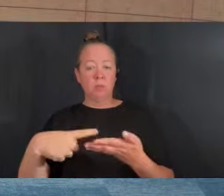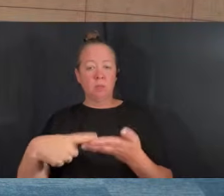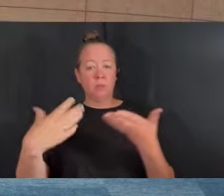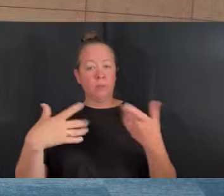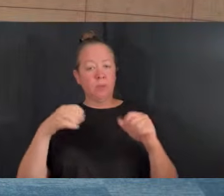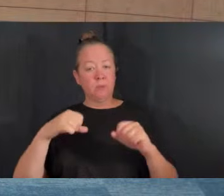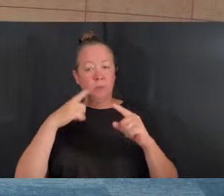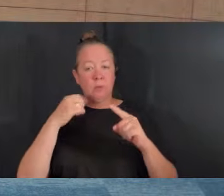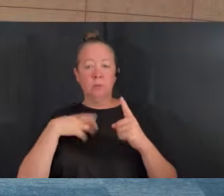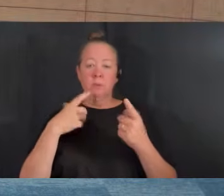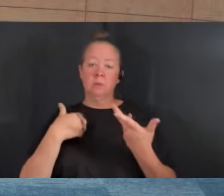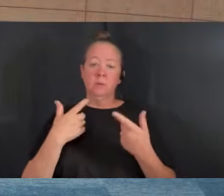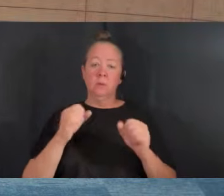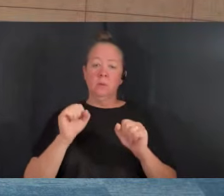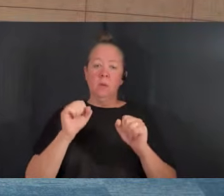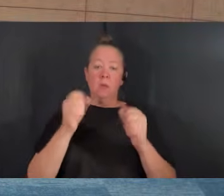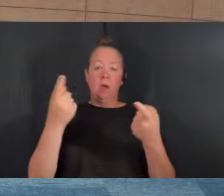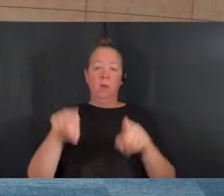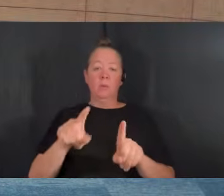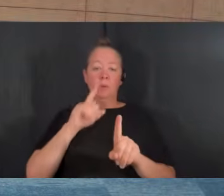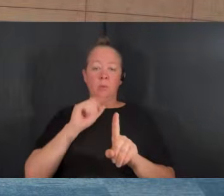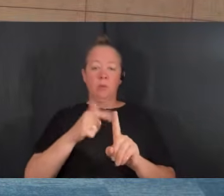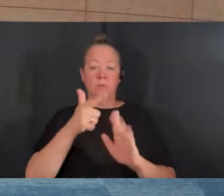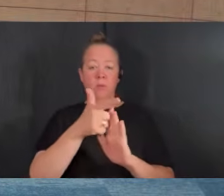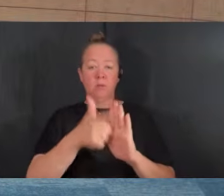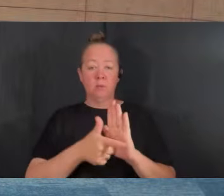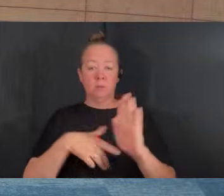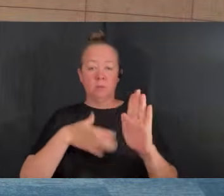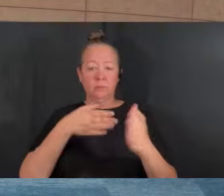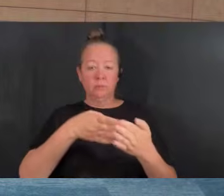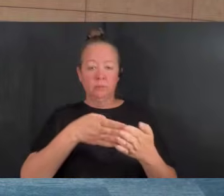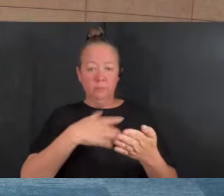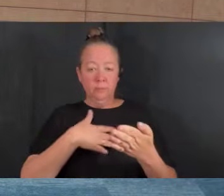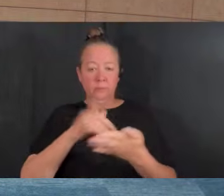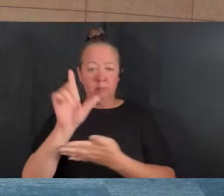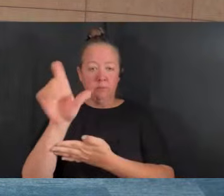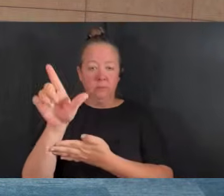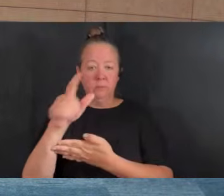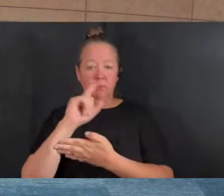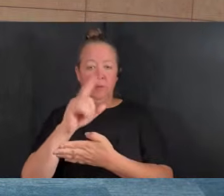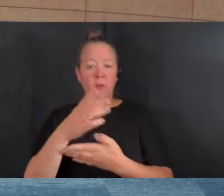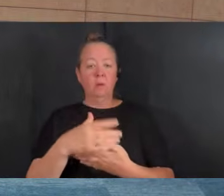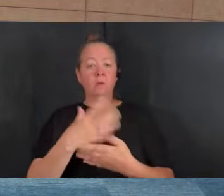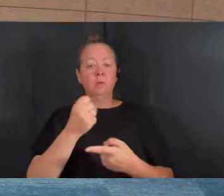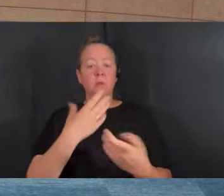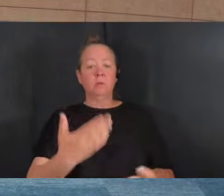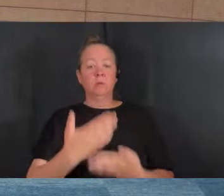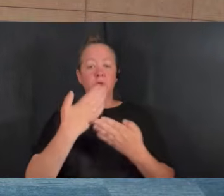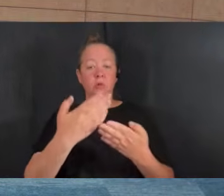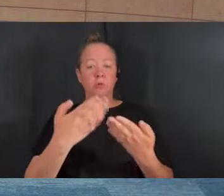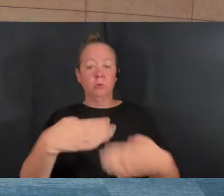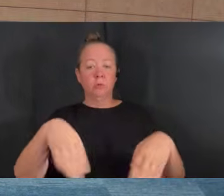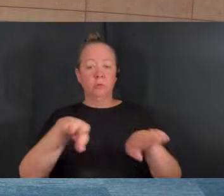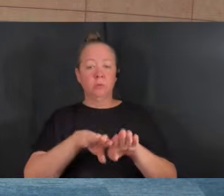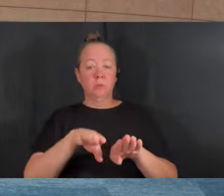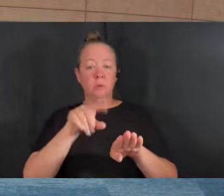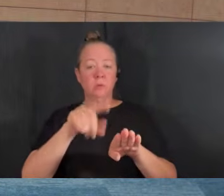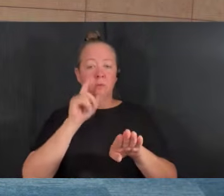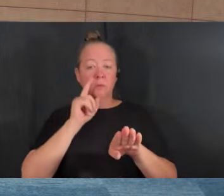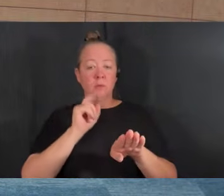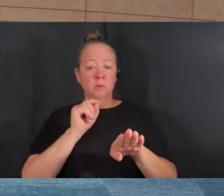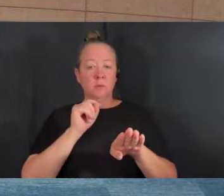forward. A motion to adjourn the closed meeting was made by Vice Mayor Briner and seconded by Councilmember Tanzi. The motion